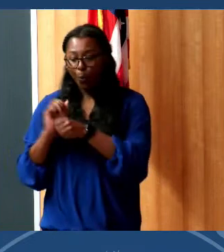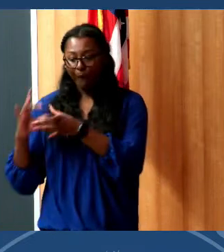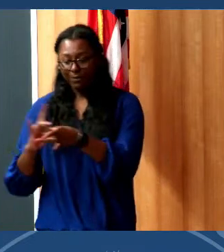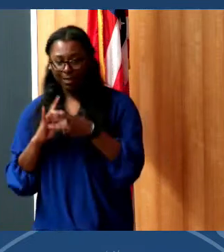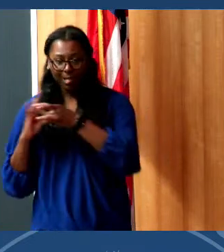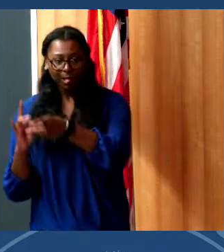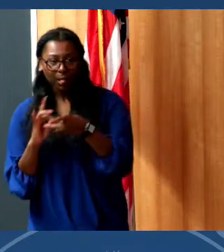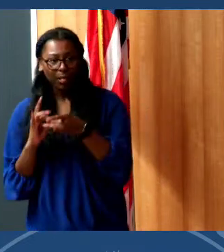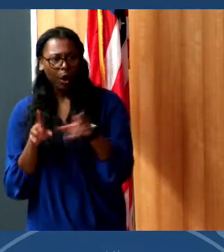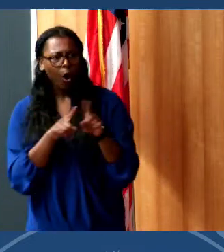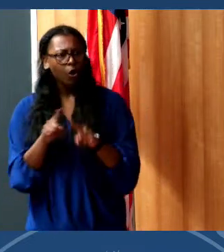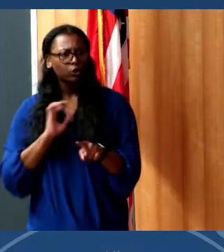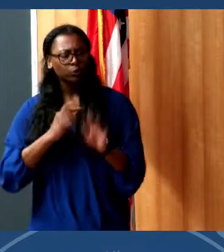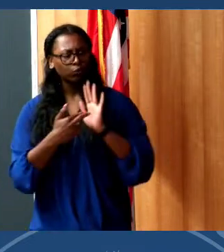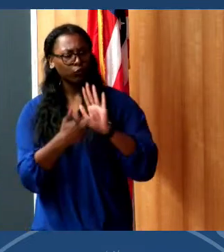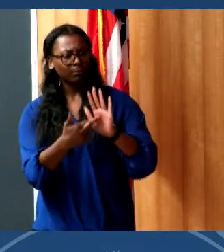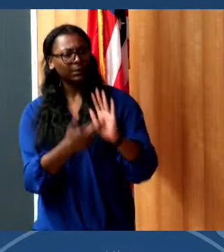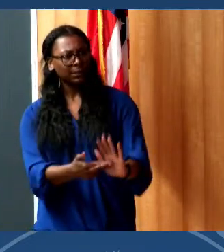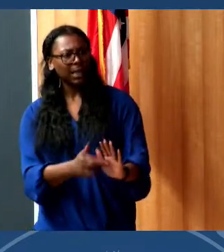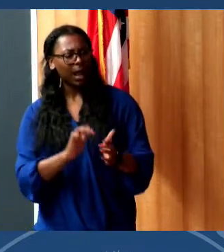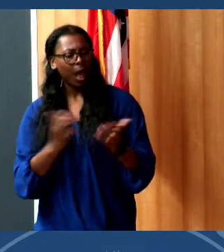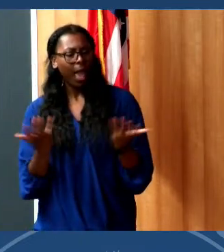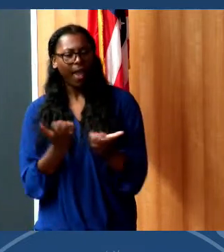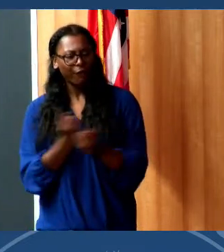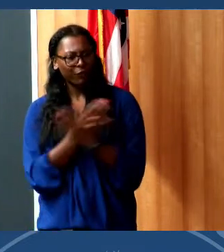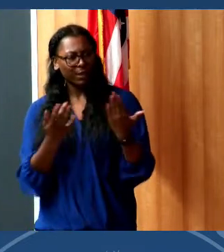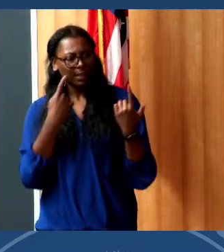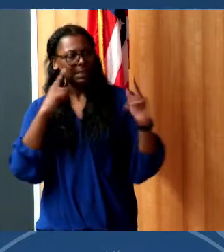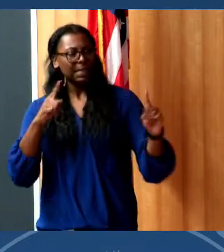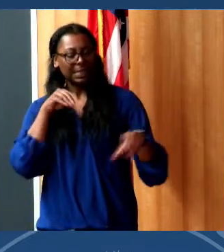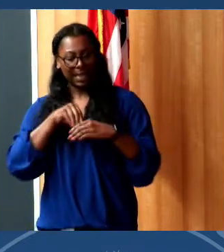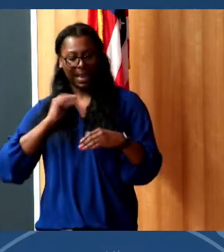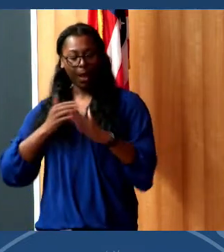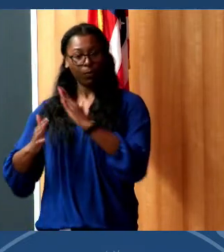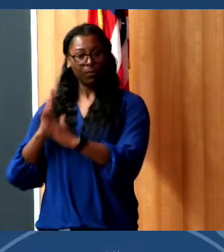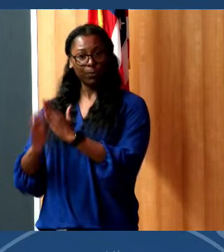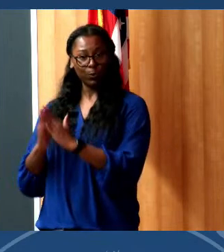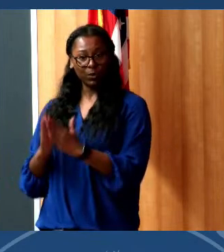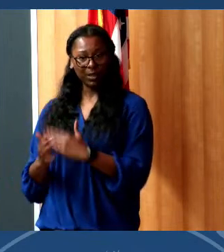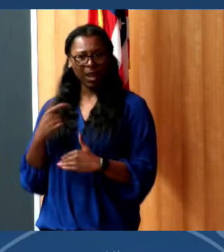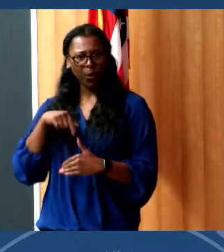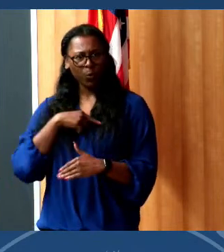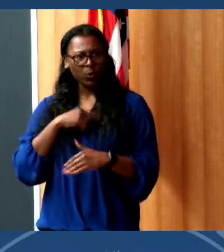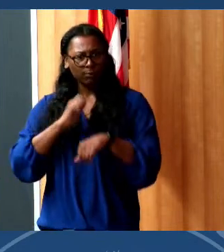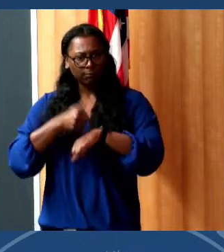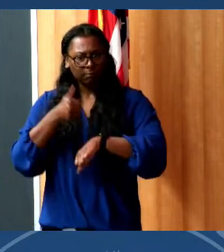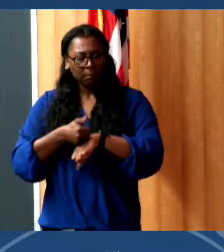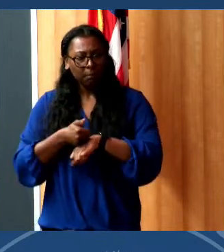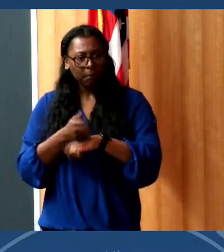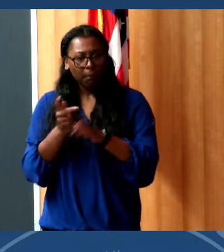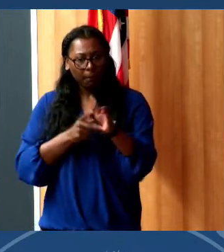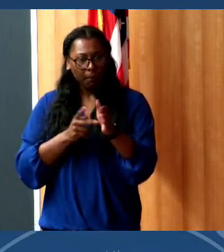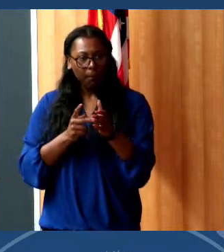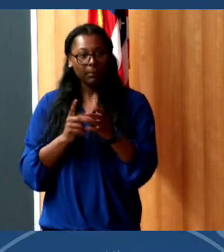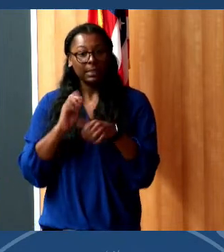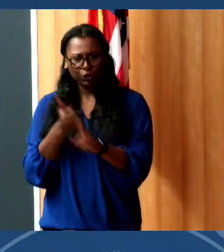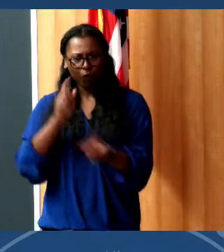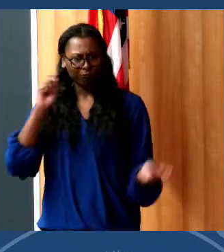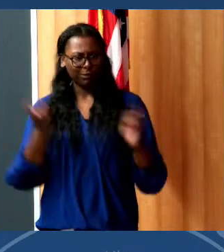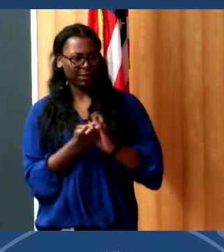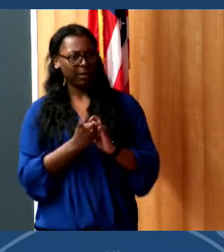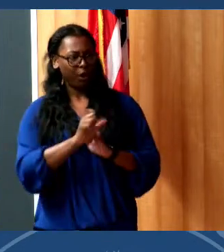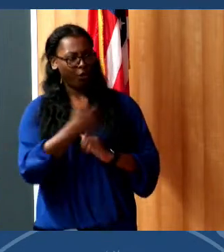also a symbol of what we can achieve as a community. We have collectively planted seeds of inspiration,